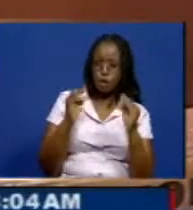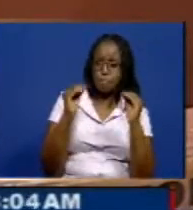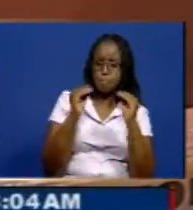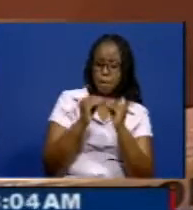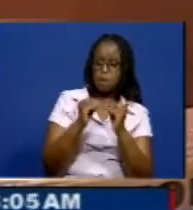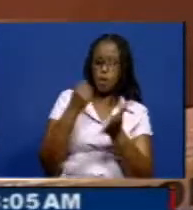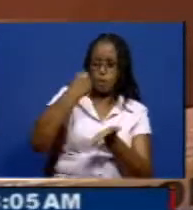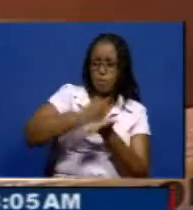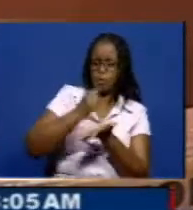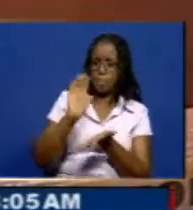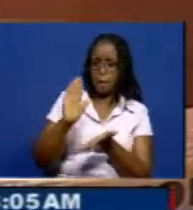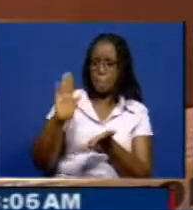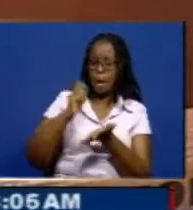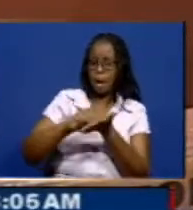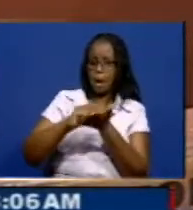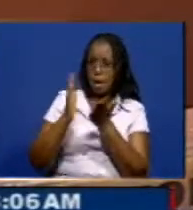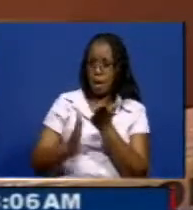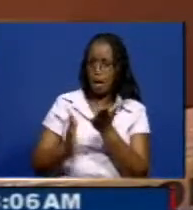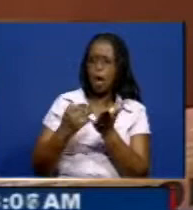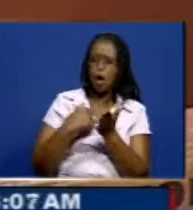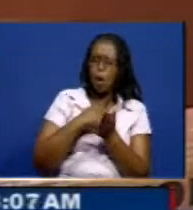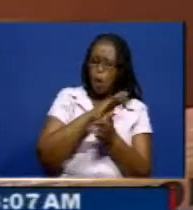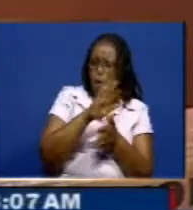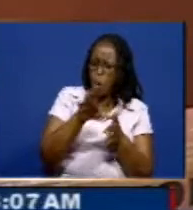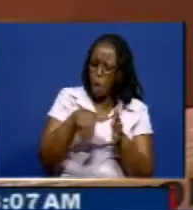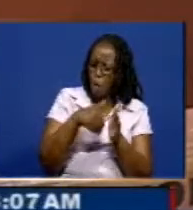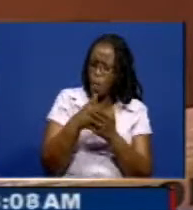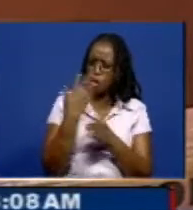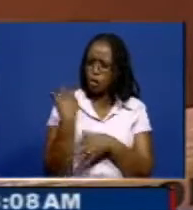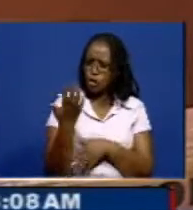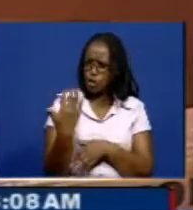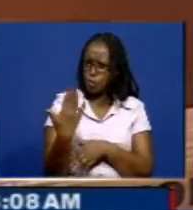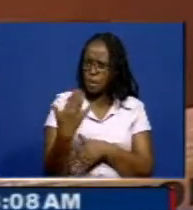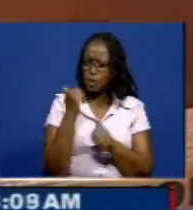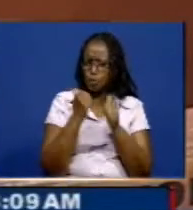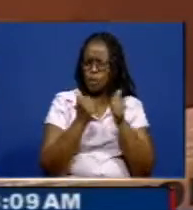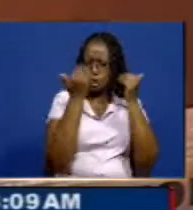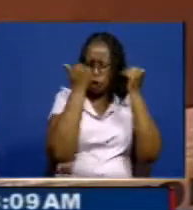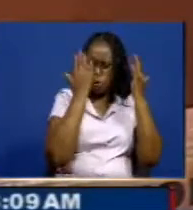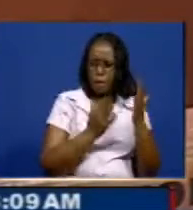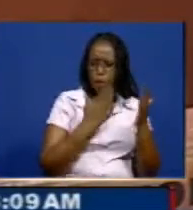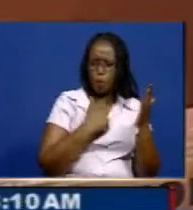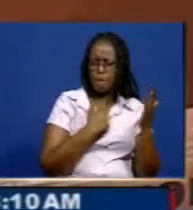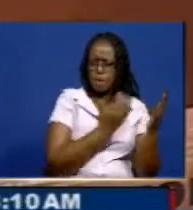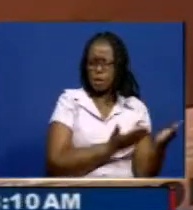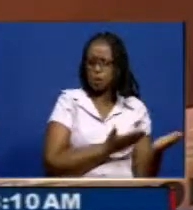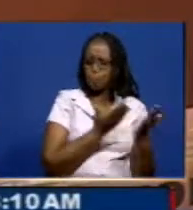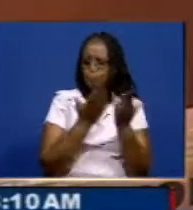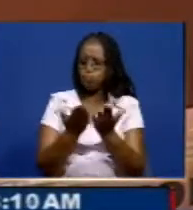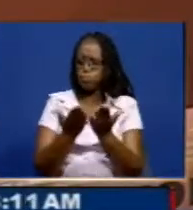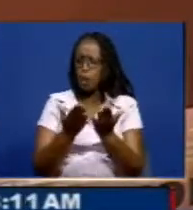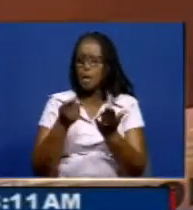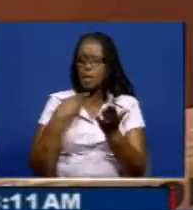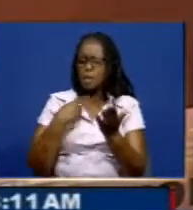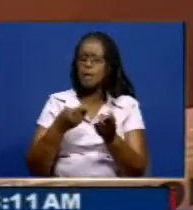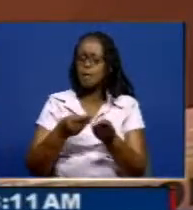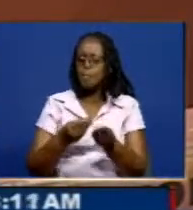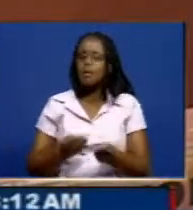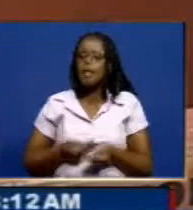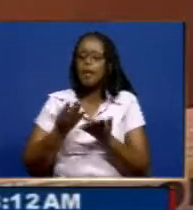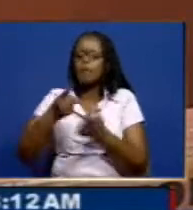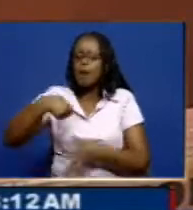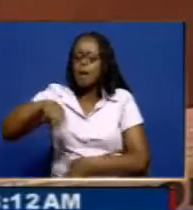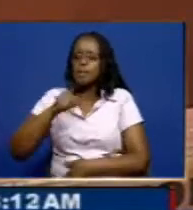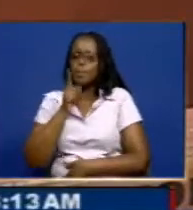the documents that Senior Counsel intended to rely on in these proceedings were served upon us. So there's a question, even